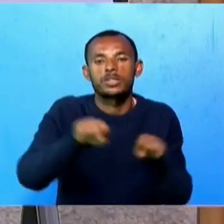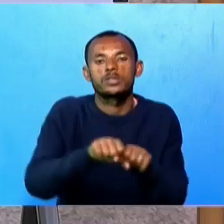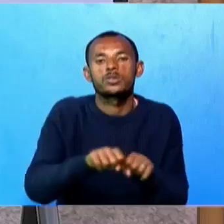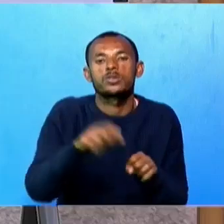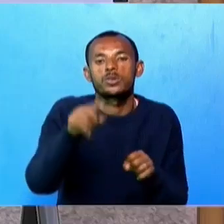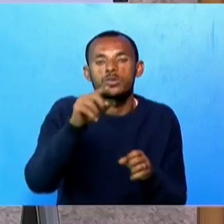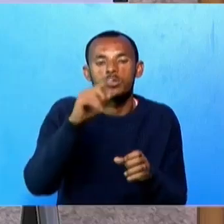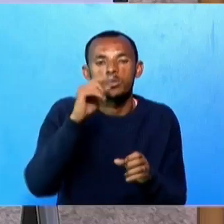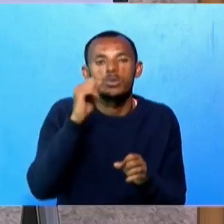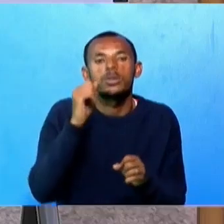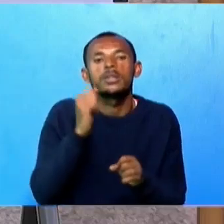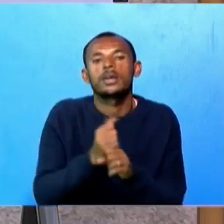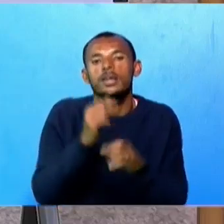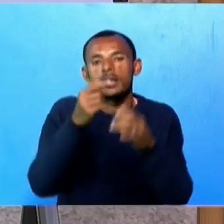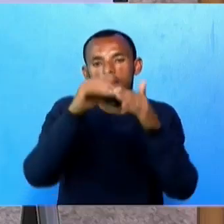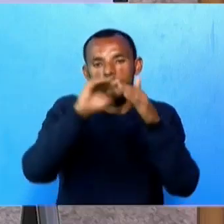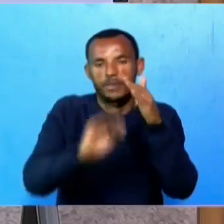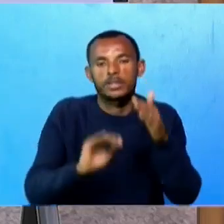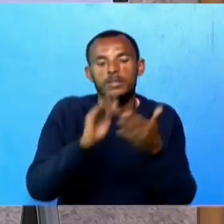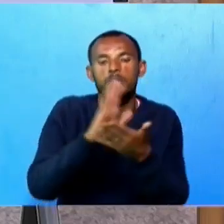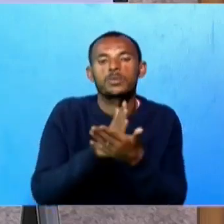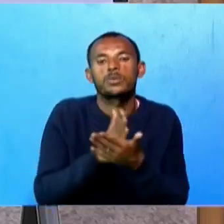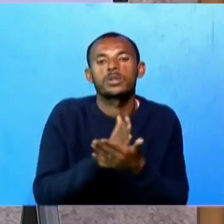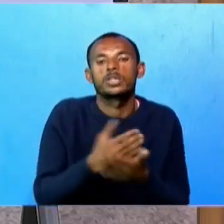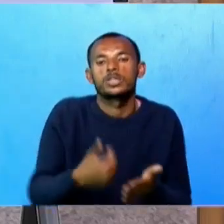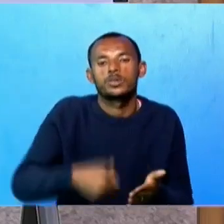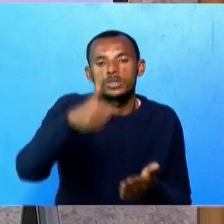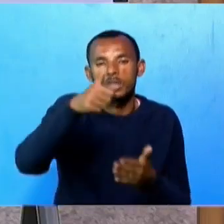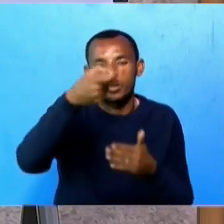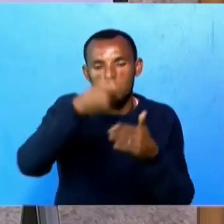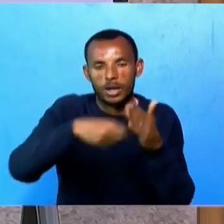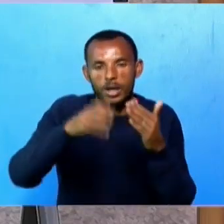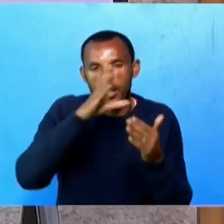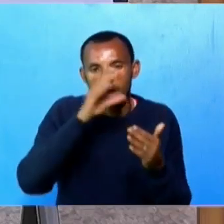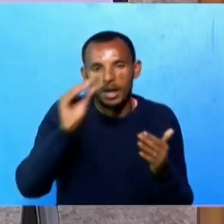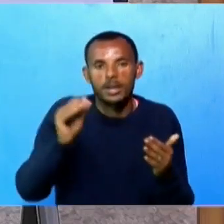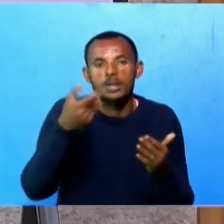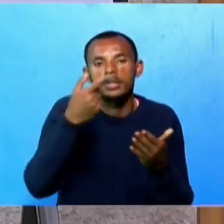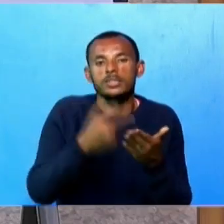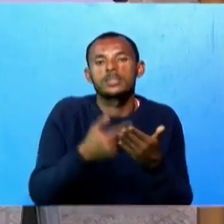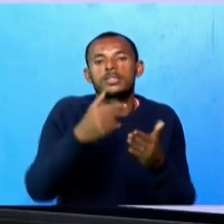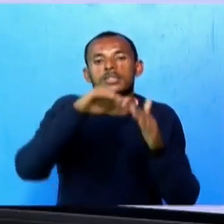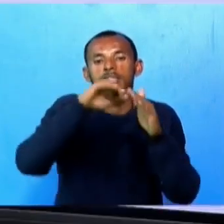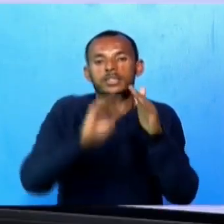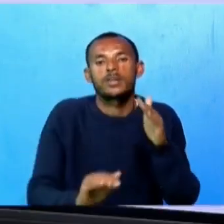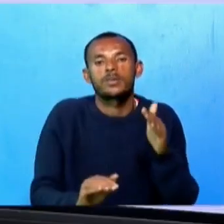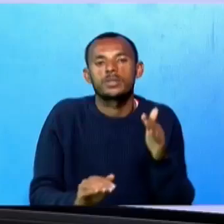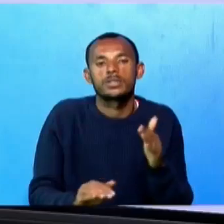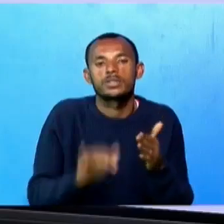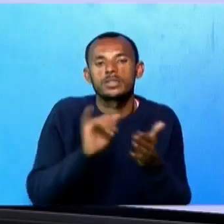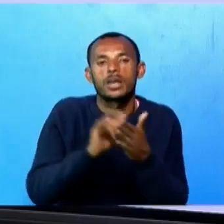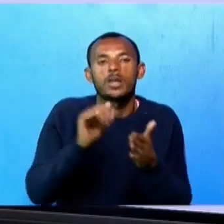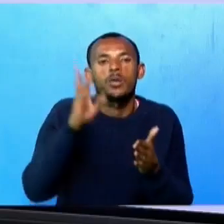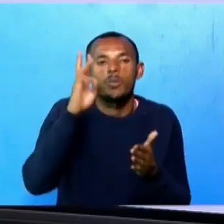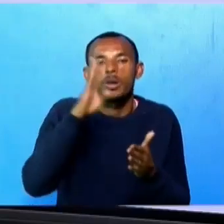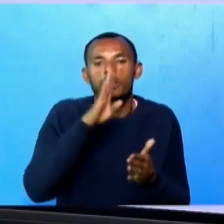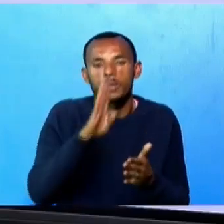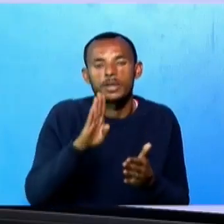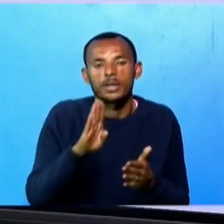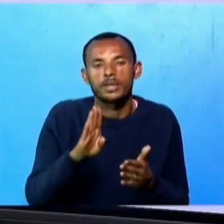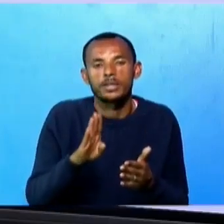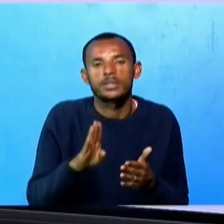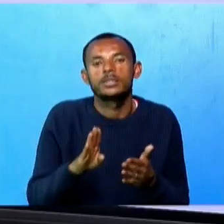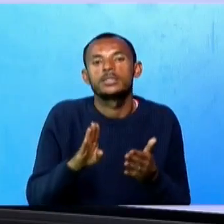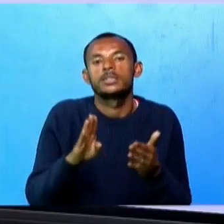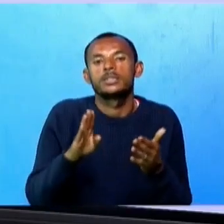to take the difference between the original price and the discount. that will be the current price of the